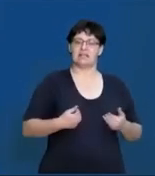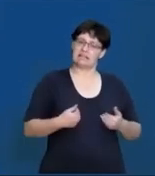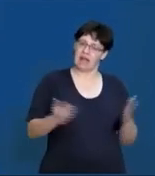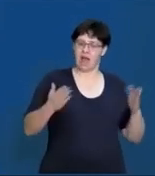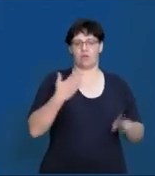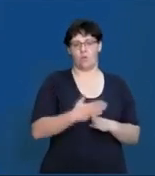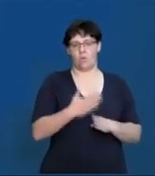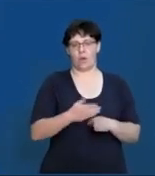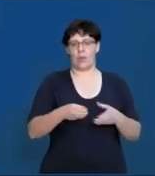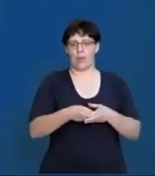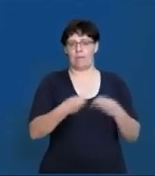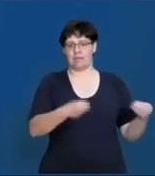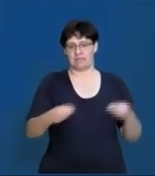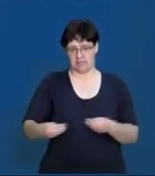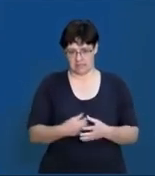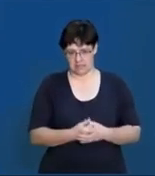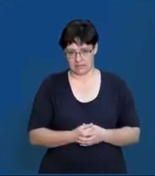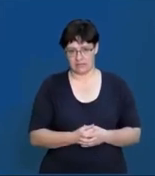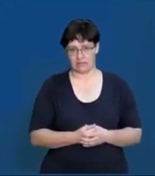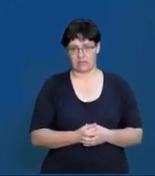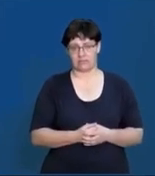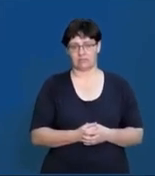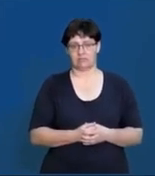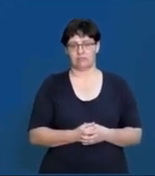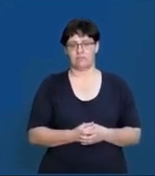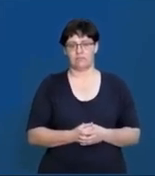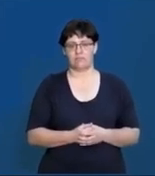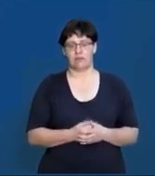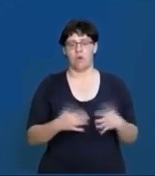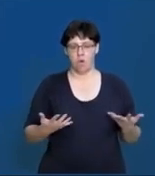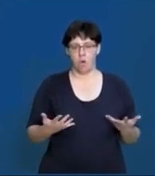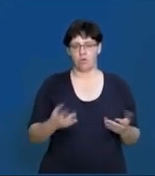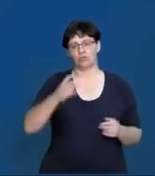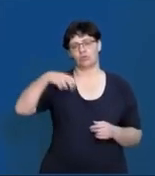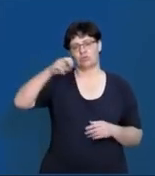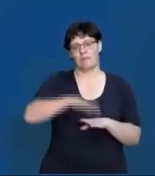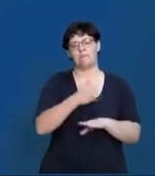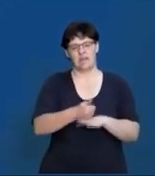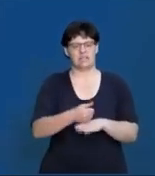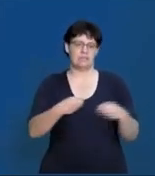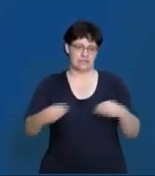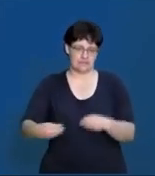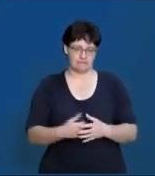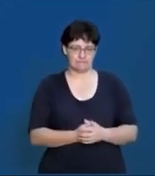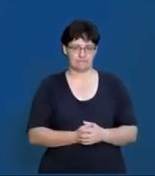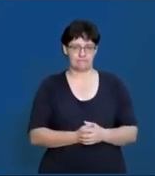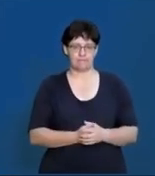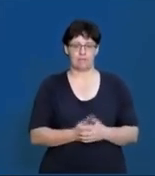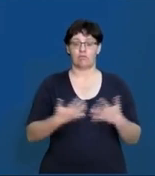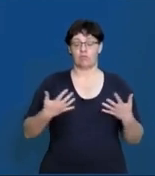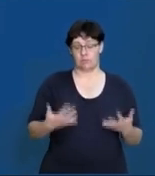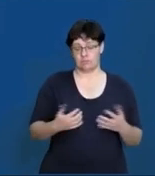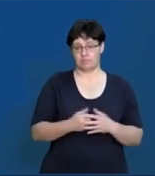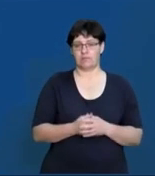a stake in to start and operate small-scale tourist-based businesses or tourism-based businesses